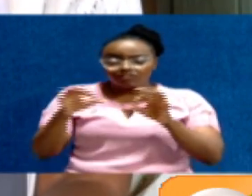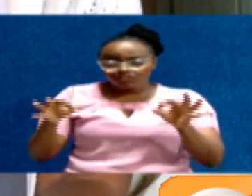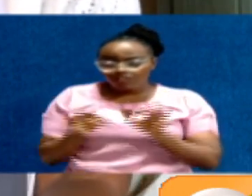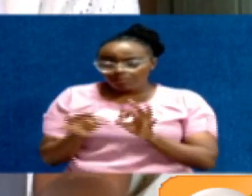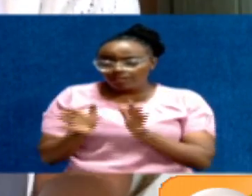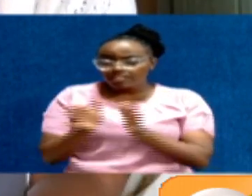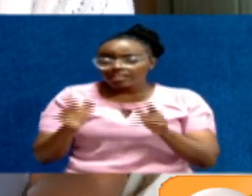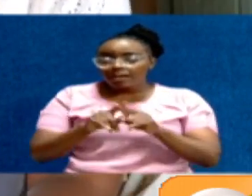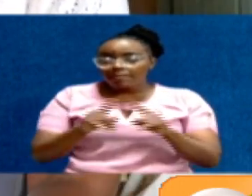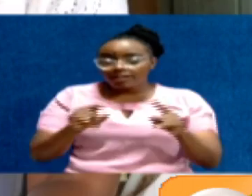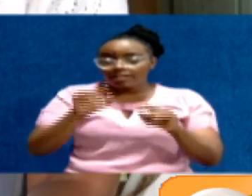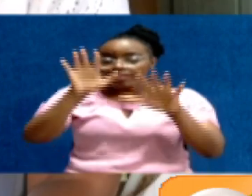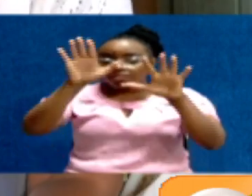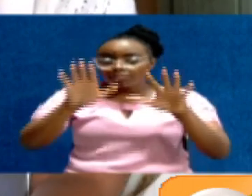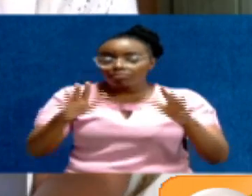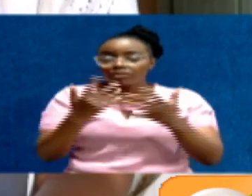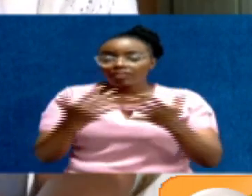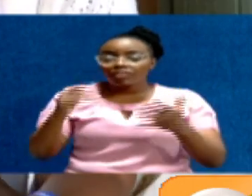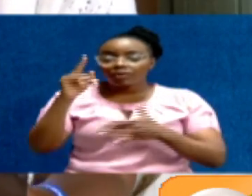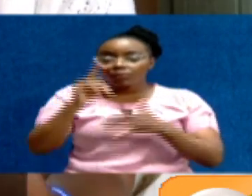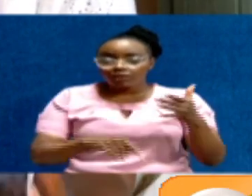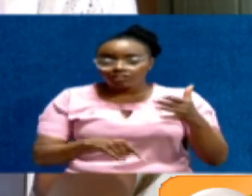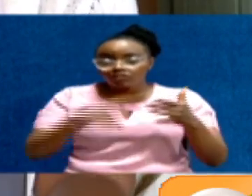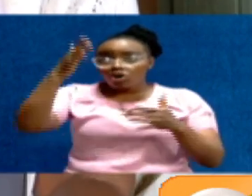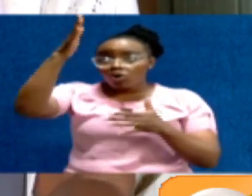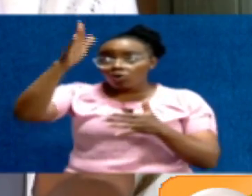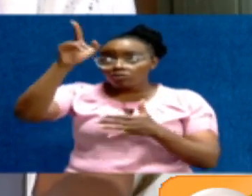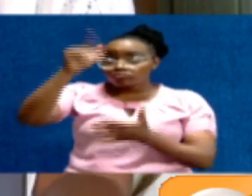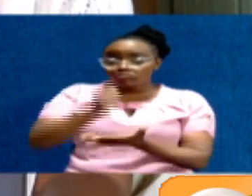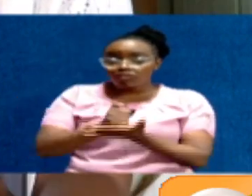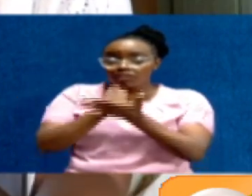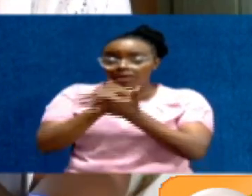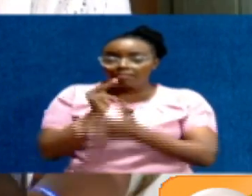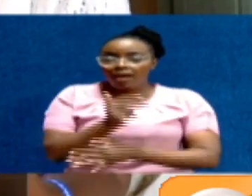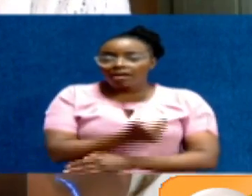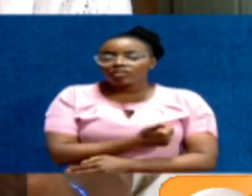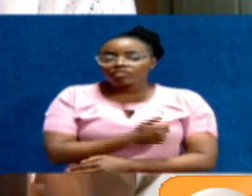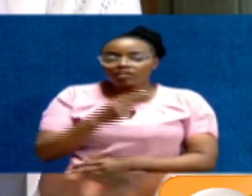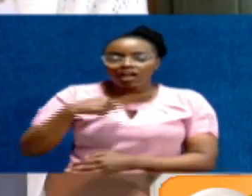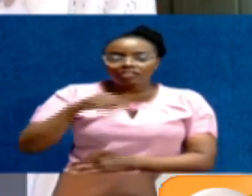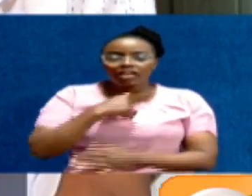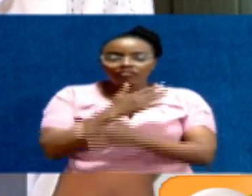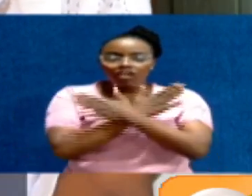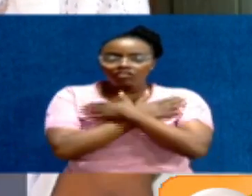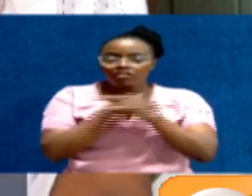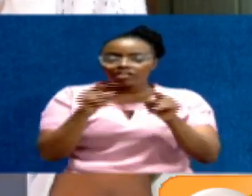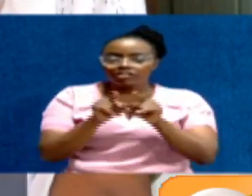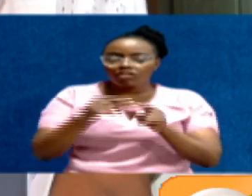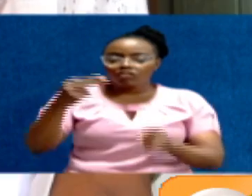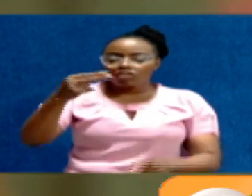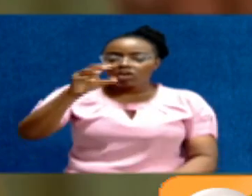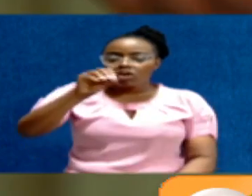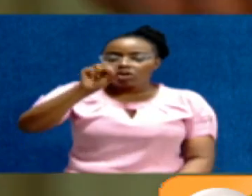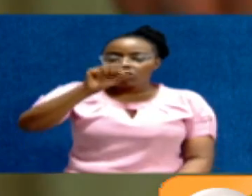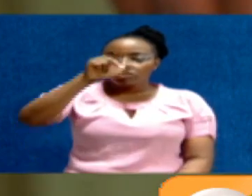family. Lakini kitu muhimu, Mungu ametusaidia. Tumekuwa na marafiki kama